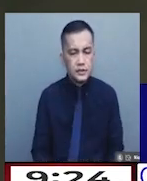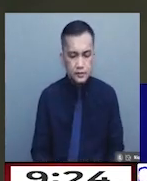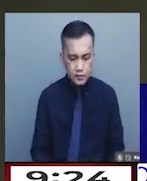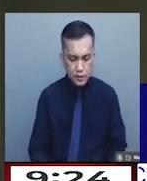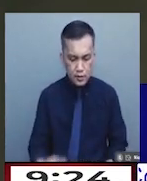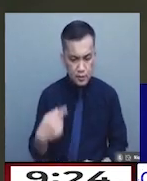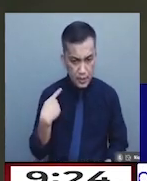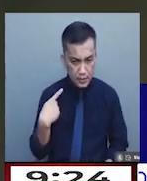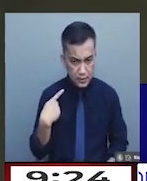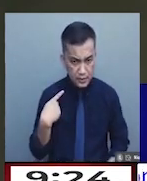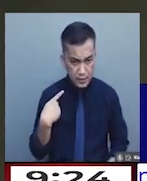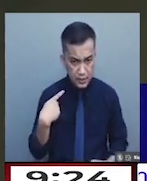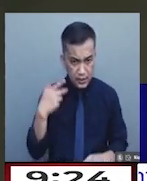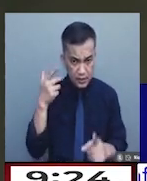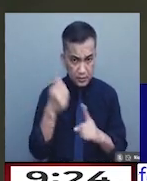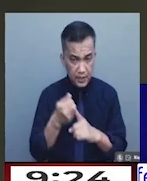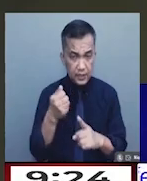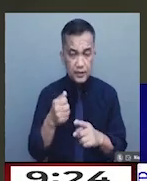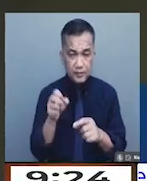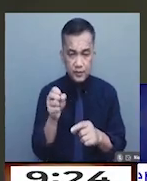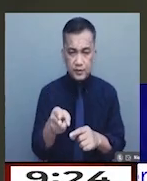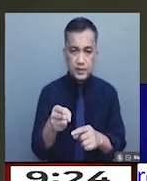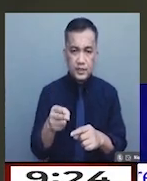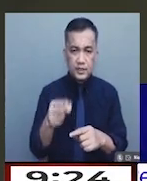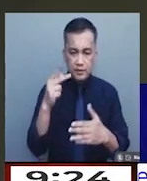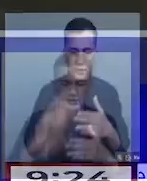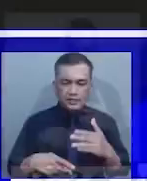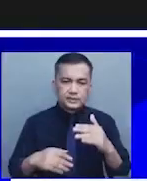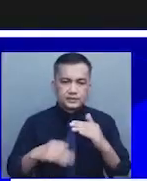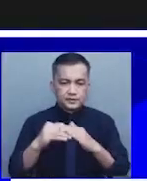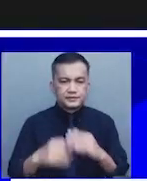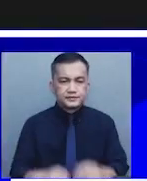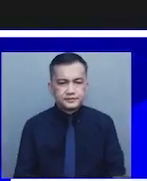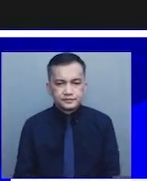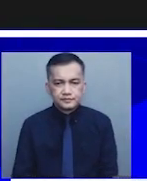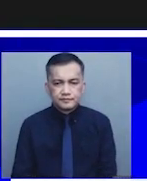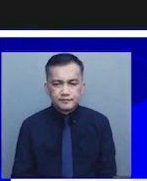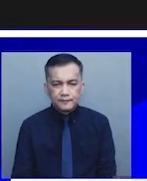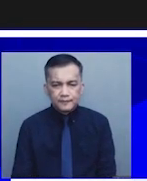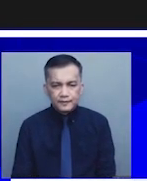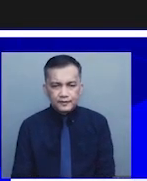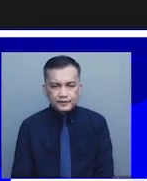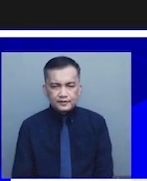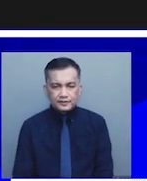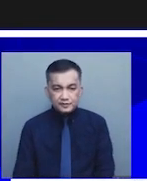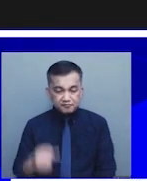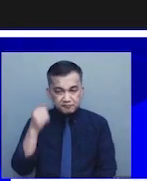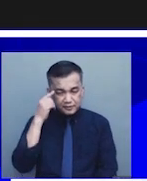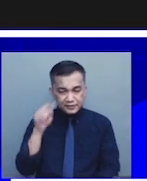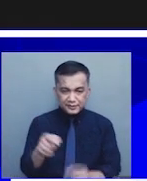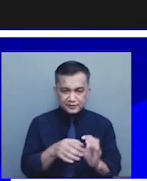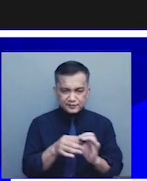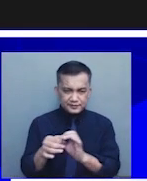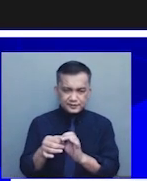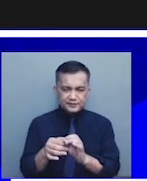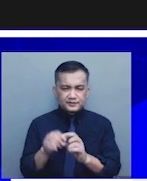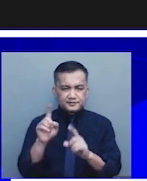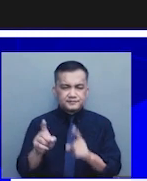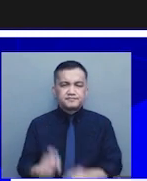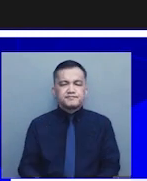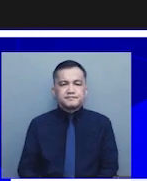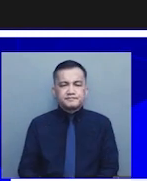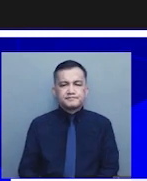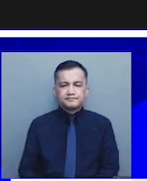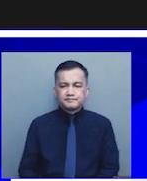po ba ng impact ang pagpapatupad ng price cap? I think that two questions are related. Yung, as mentioned,